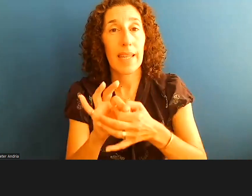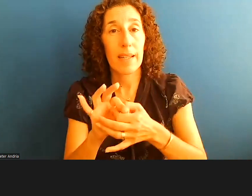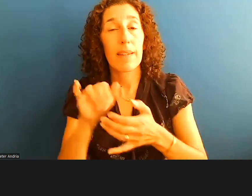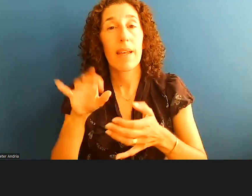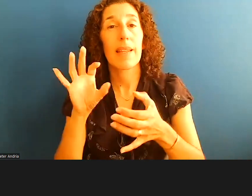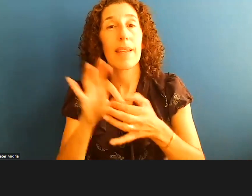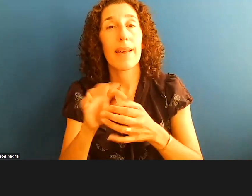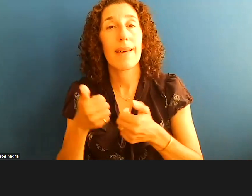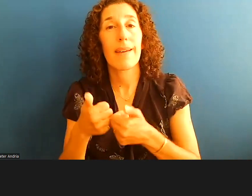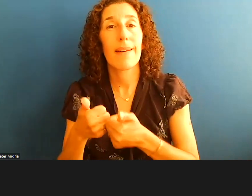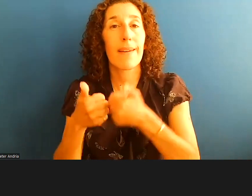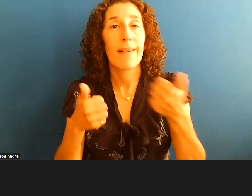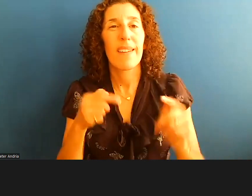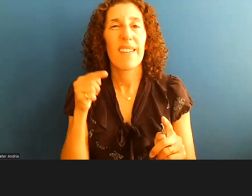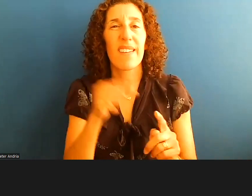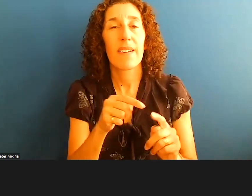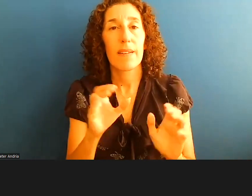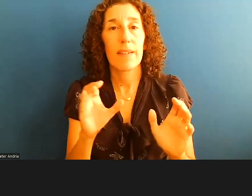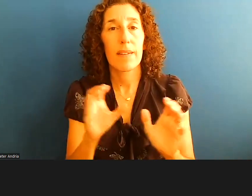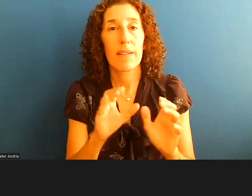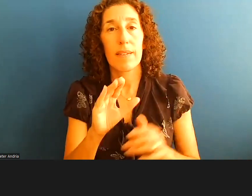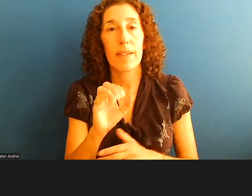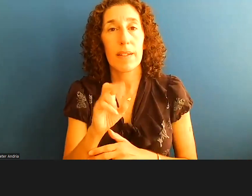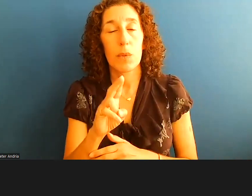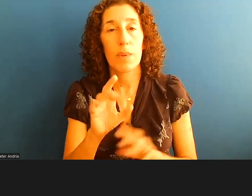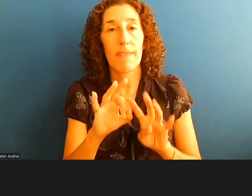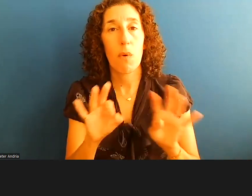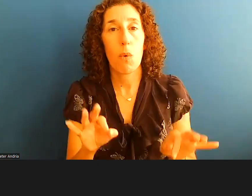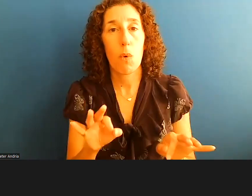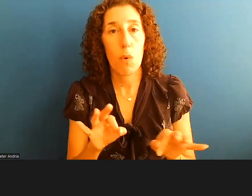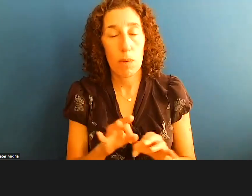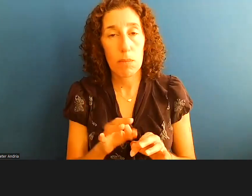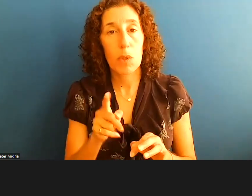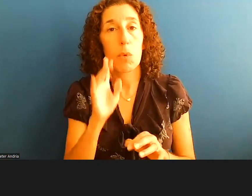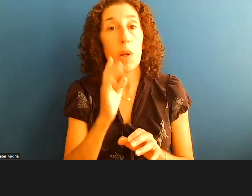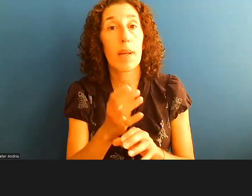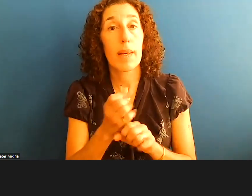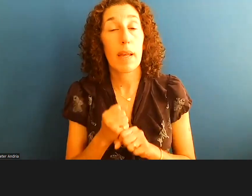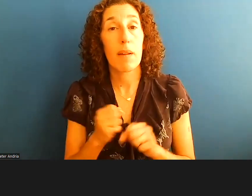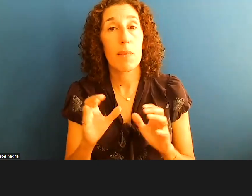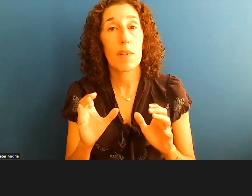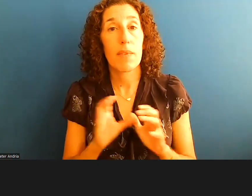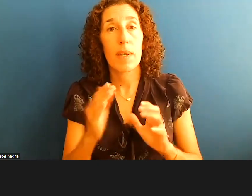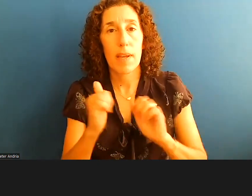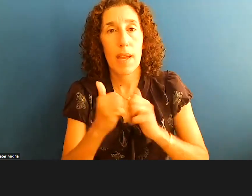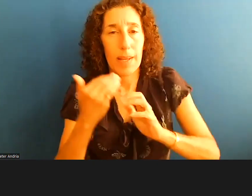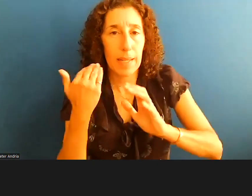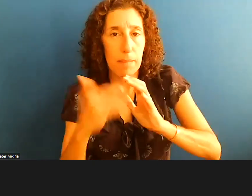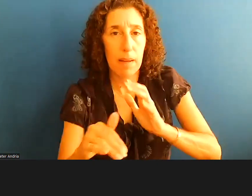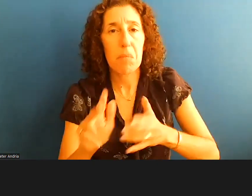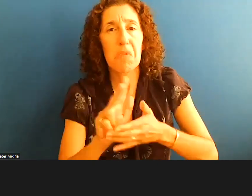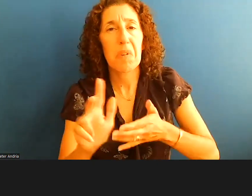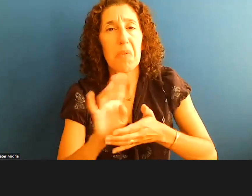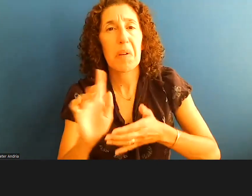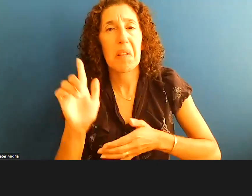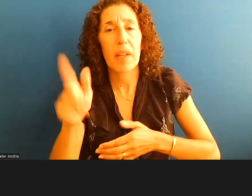the certificate request form. You can expect to receive your certificate in 3 to 4 weeks by email. If you have any questions, feel free